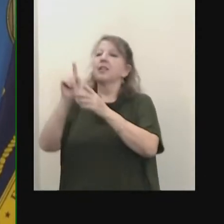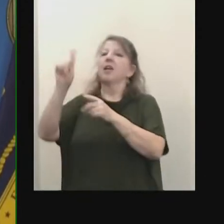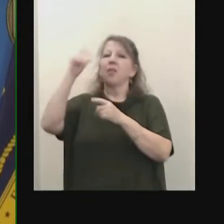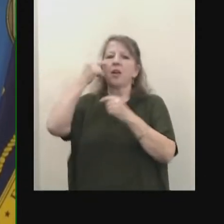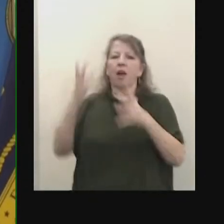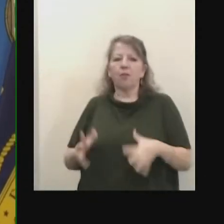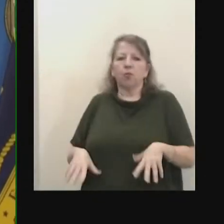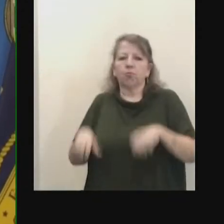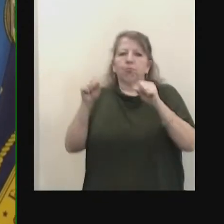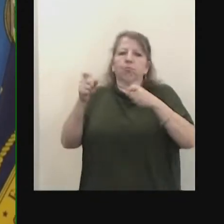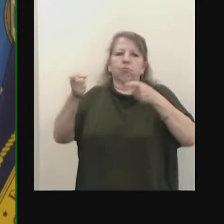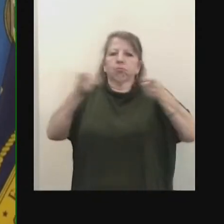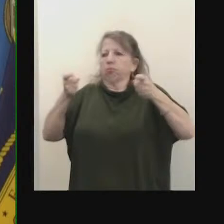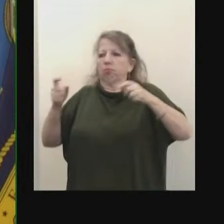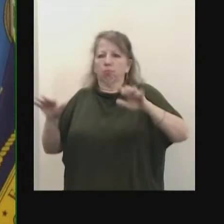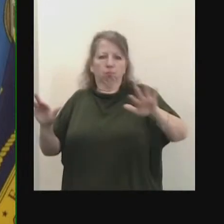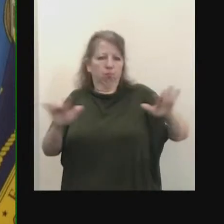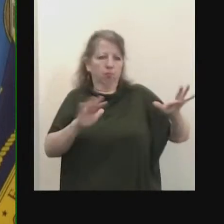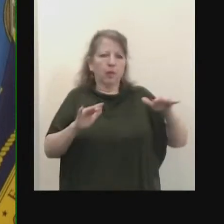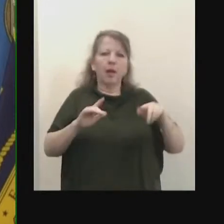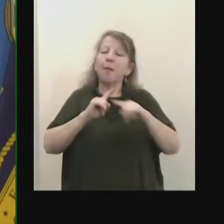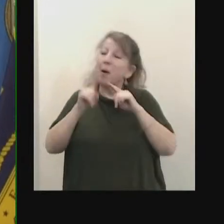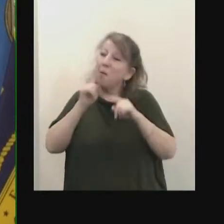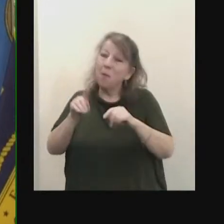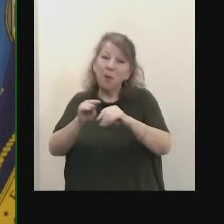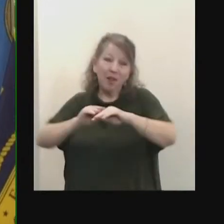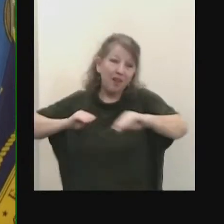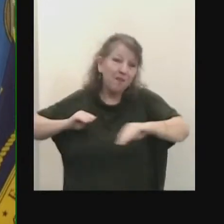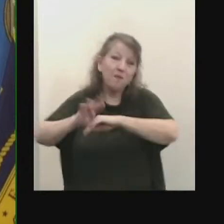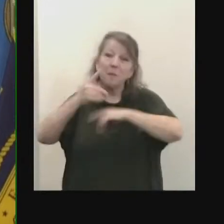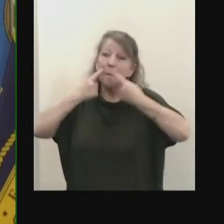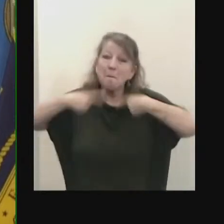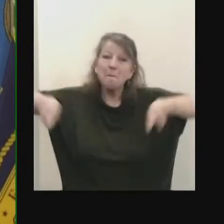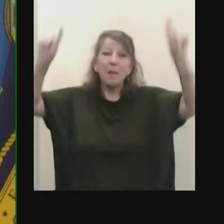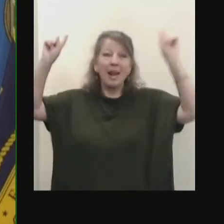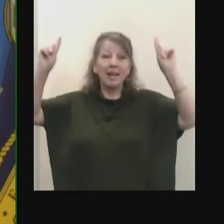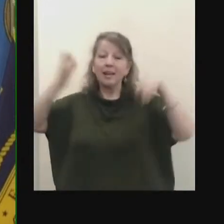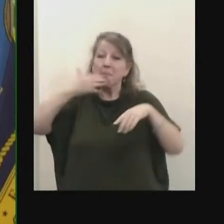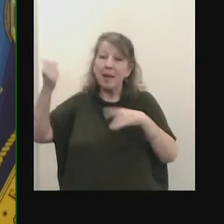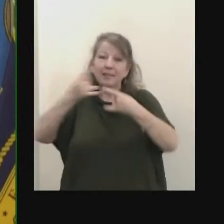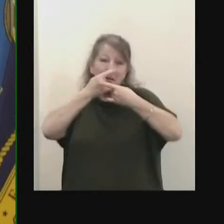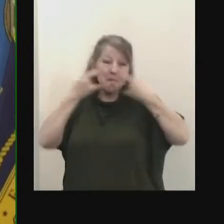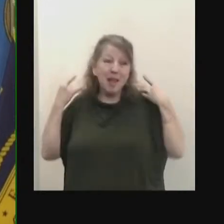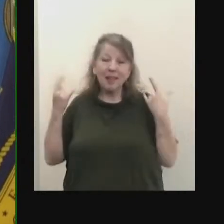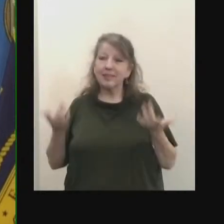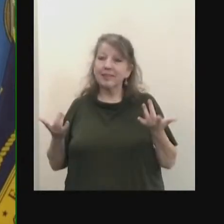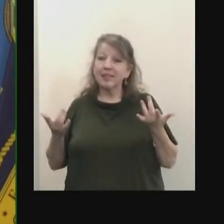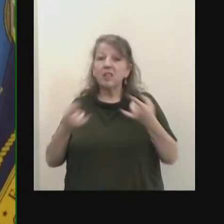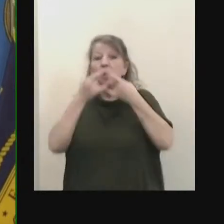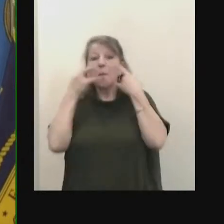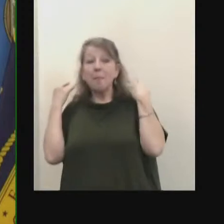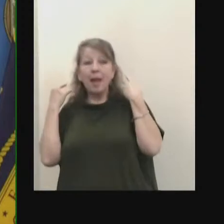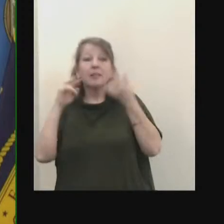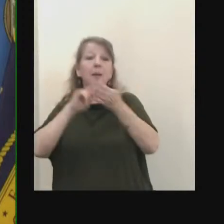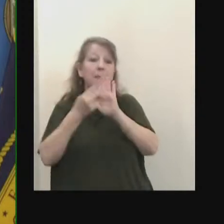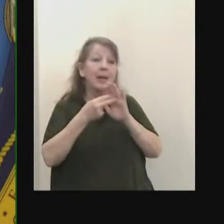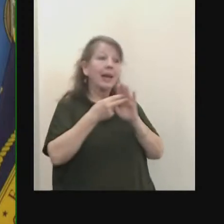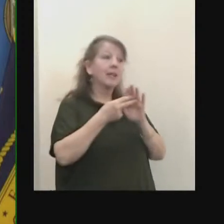that'll affect it is basically mask wearing by keeping the transmission rate down so that we don't have as many people getting